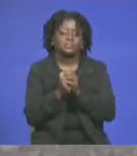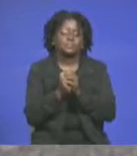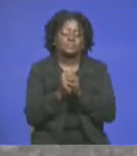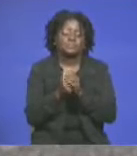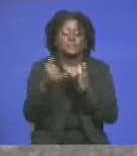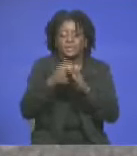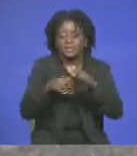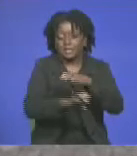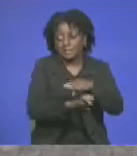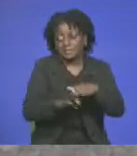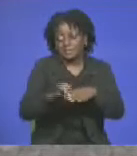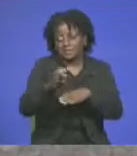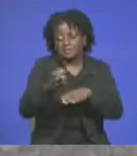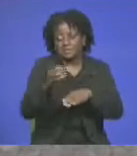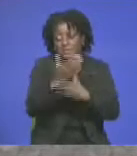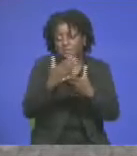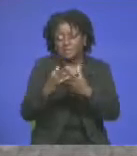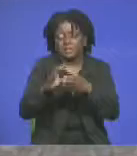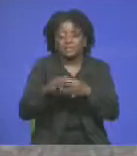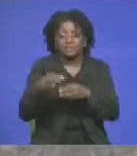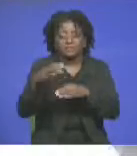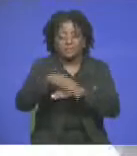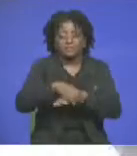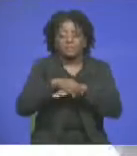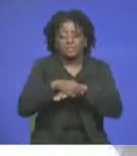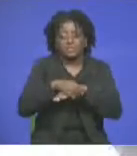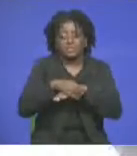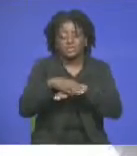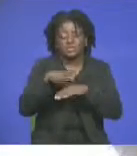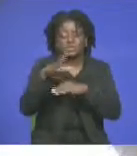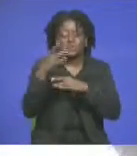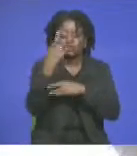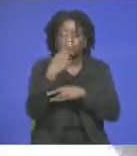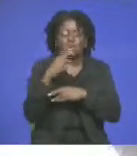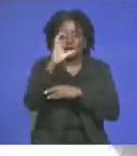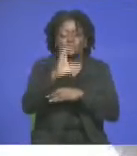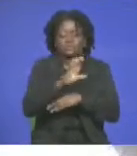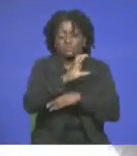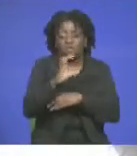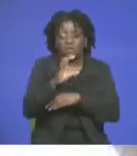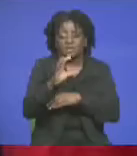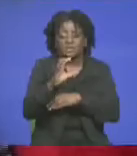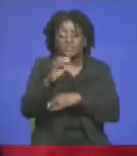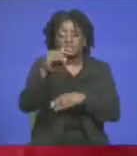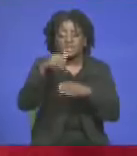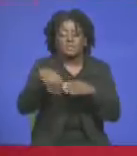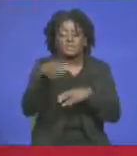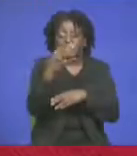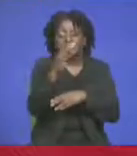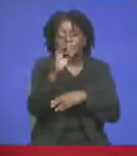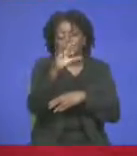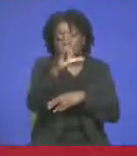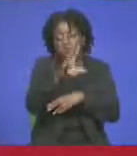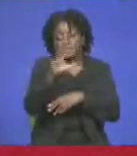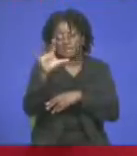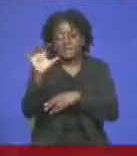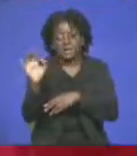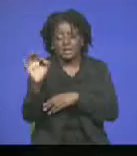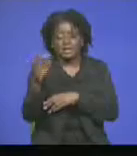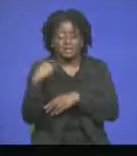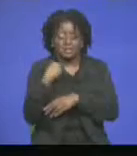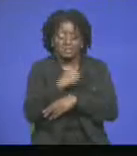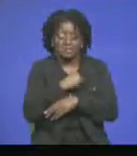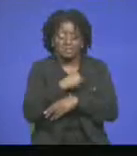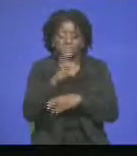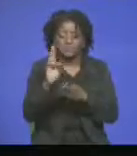It emerged as a branch of the British Red Cross at the start of World War II in 1939, with members reportedly using the occasion to